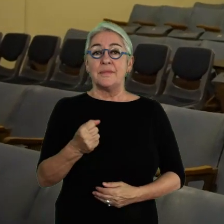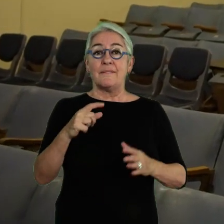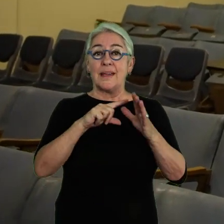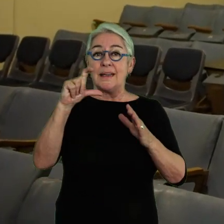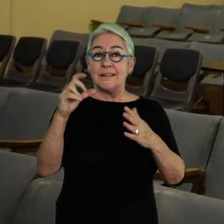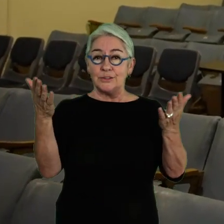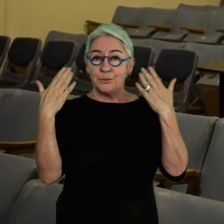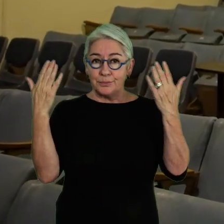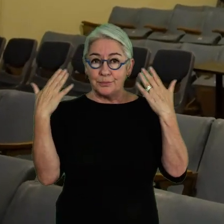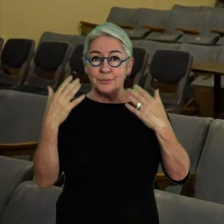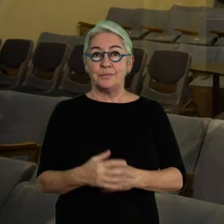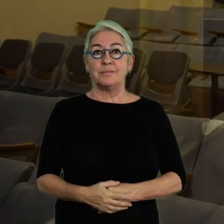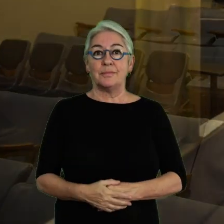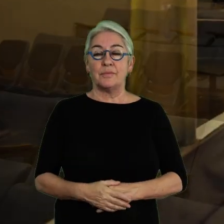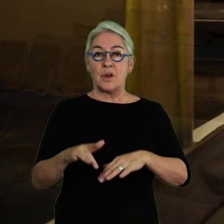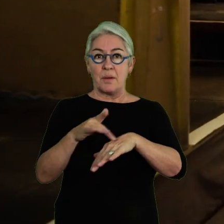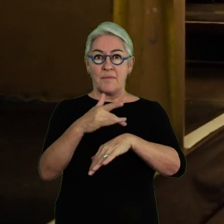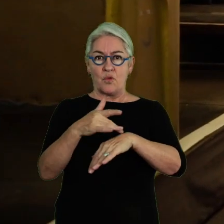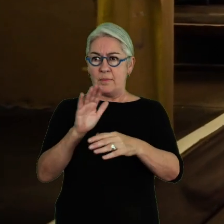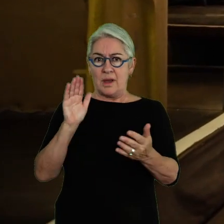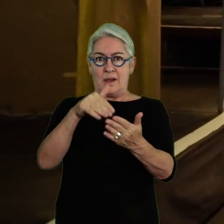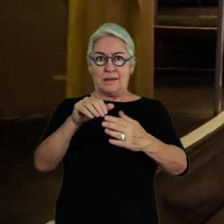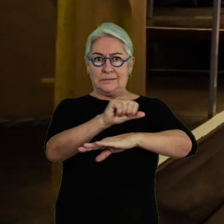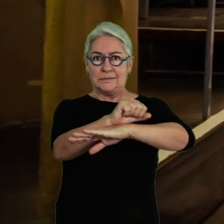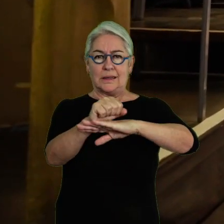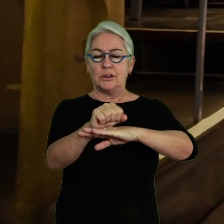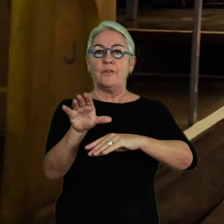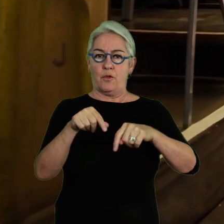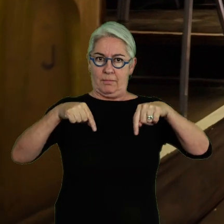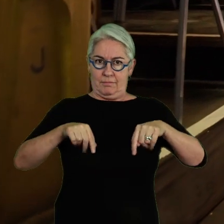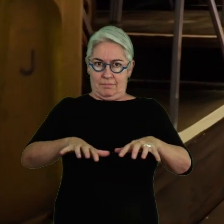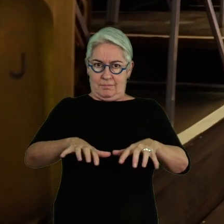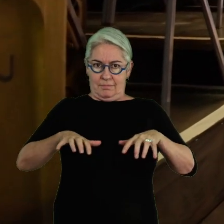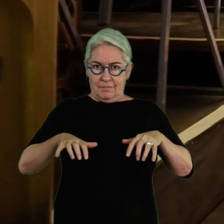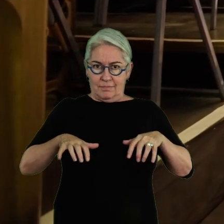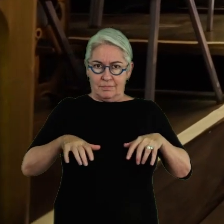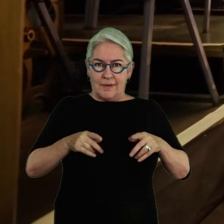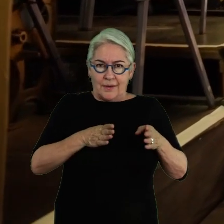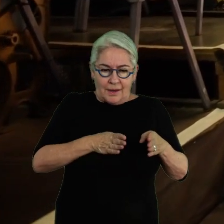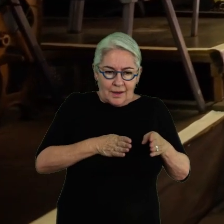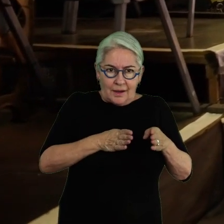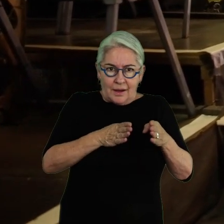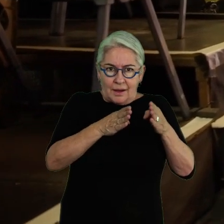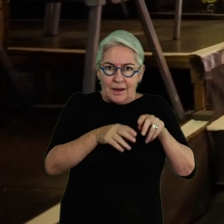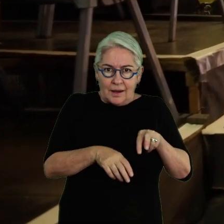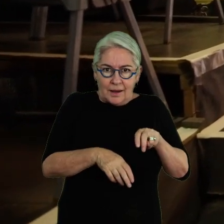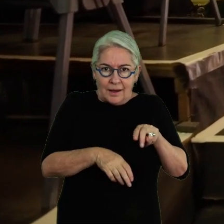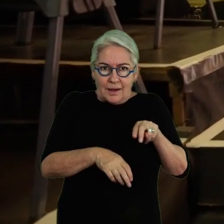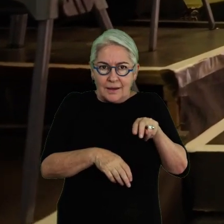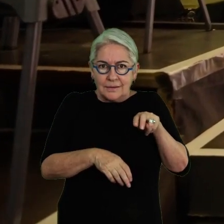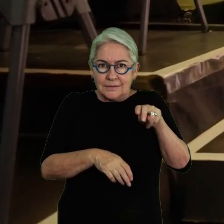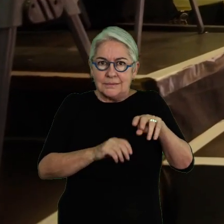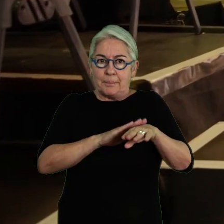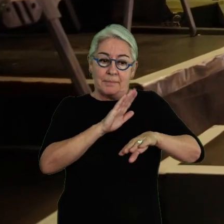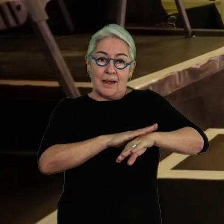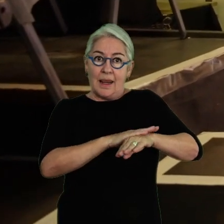There is ducted air conditioning in the arch. For performers, the stage can be accessed from the audience via 3 narrow steps up with a handrail on the left